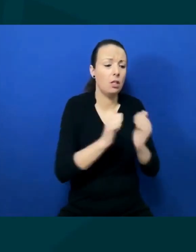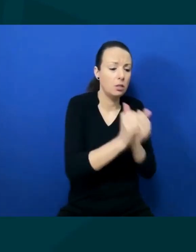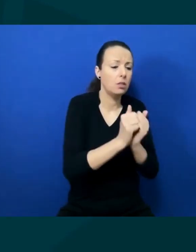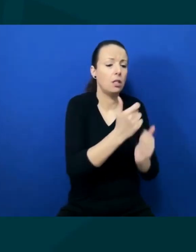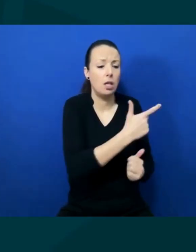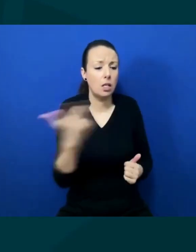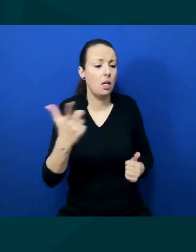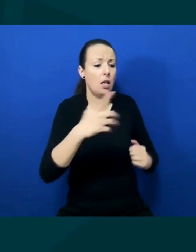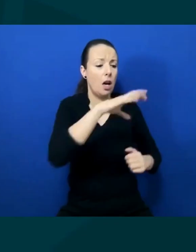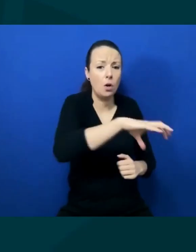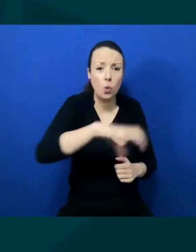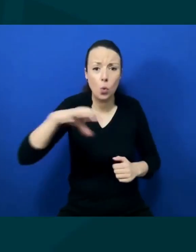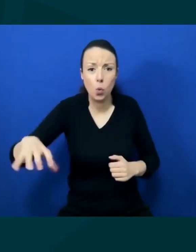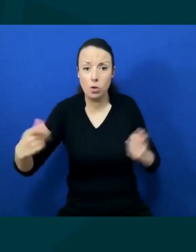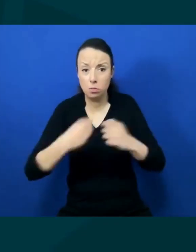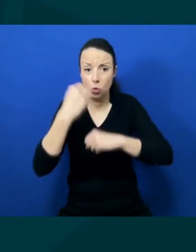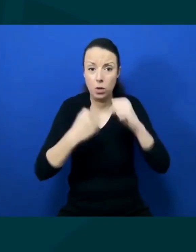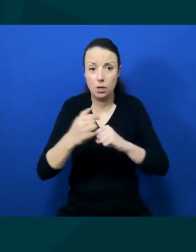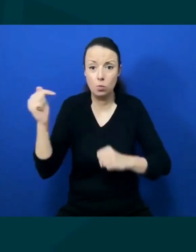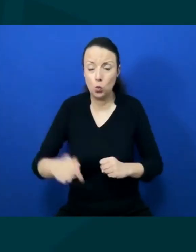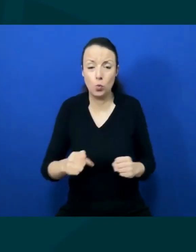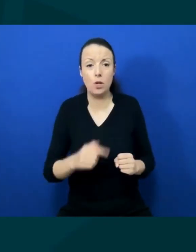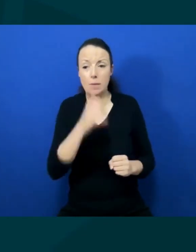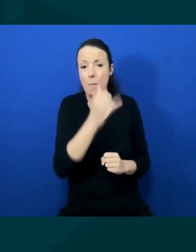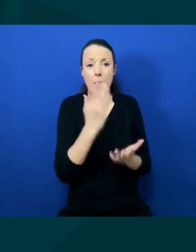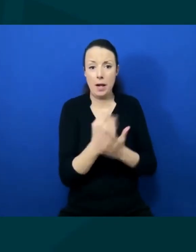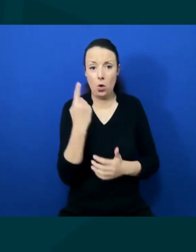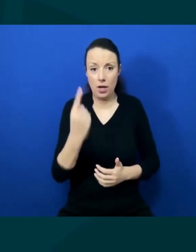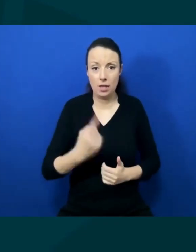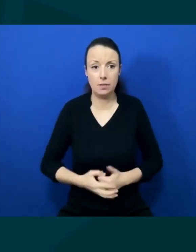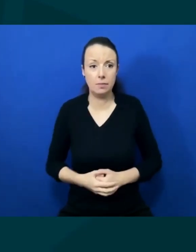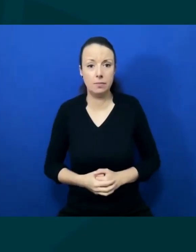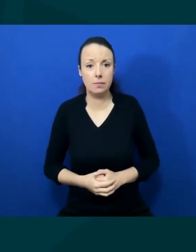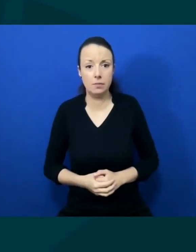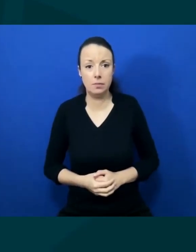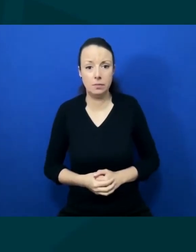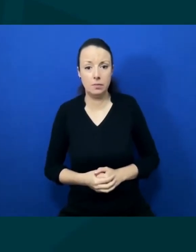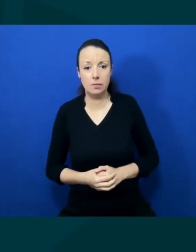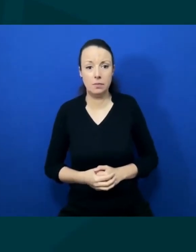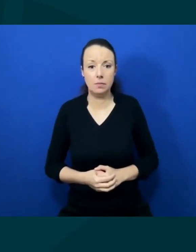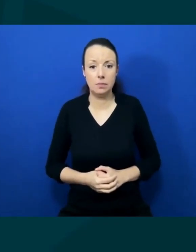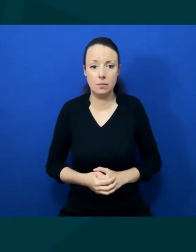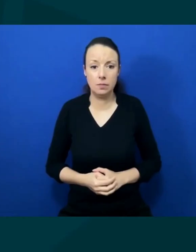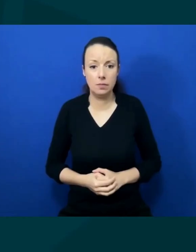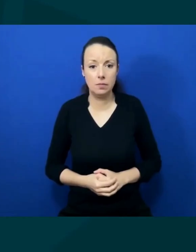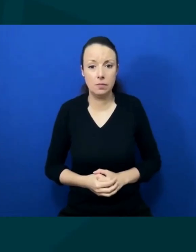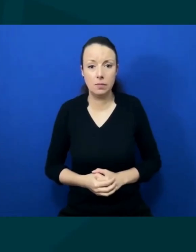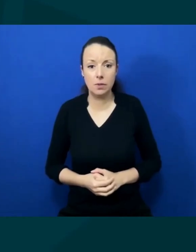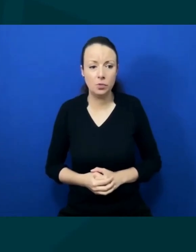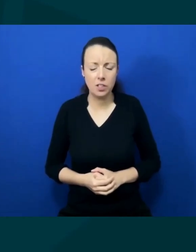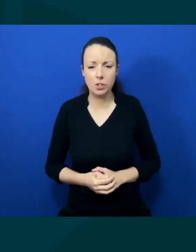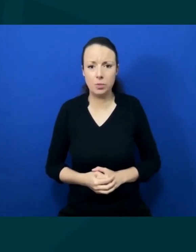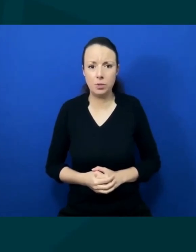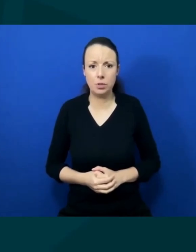related with the implementation of the whole idea. It's very interdisciplinary and involves the engagement of many different entities